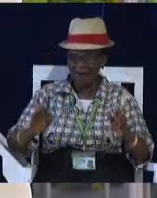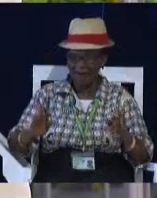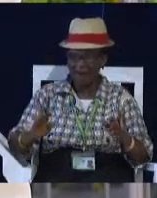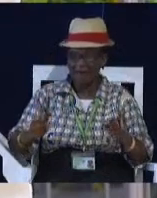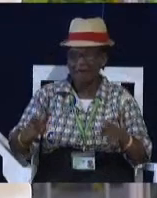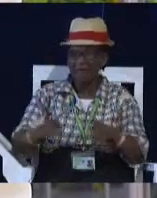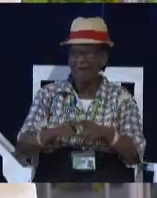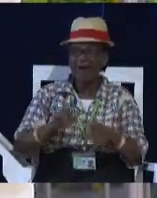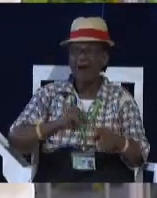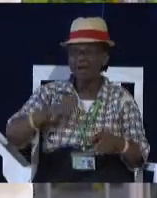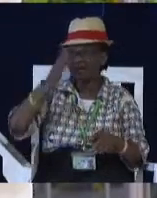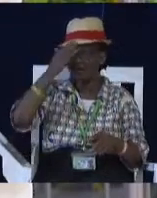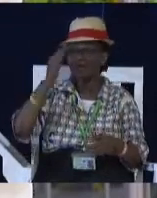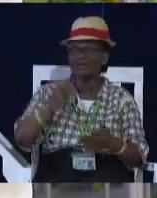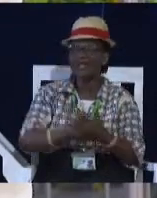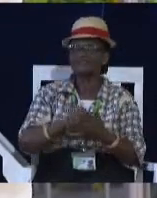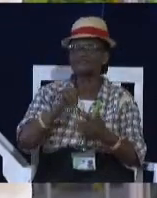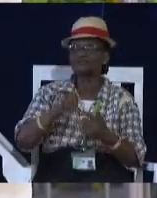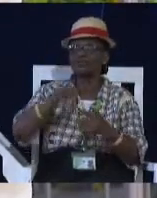that tonight,